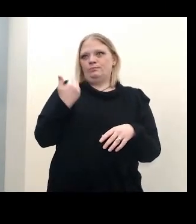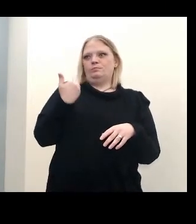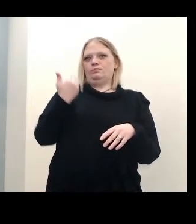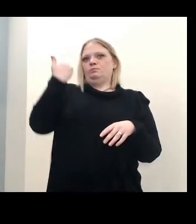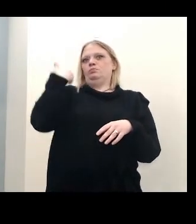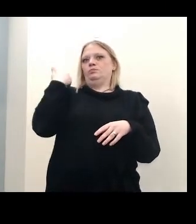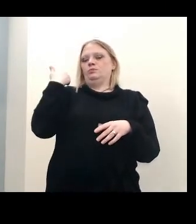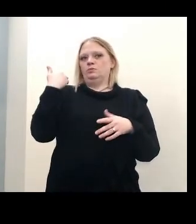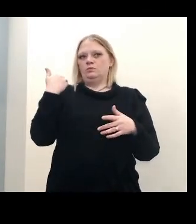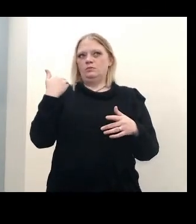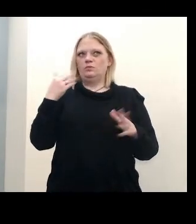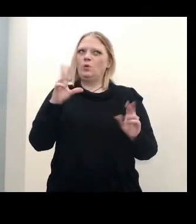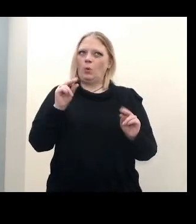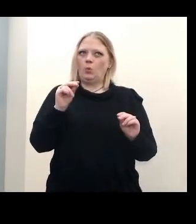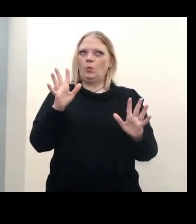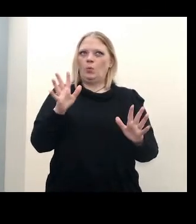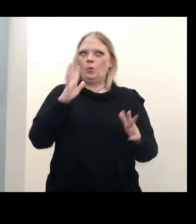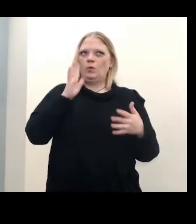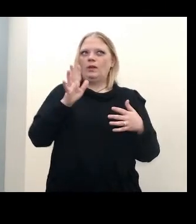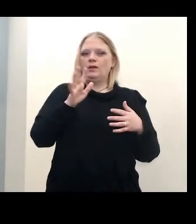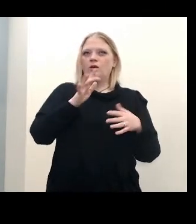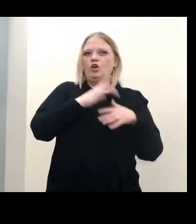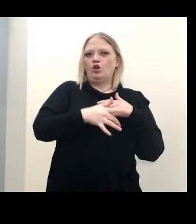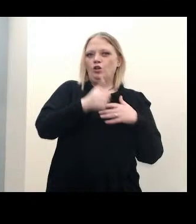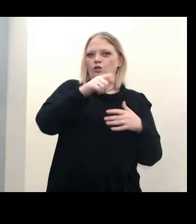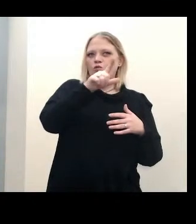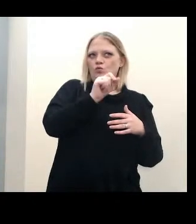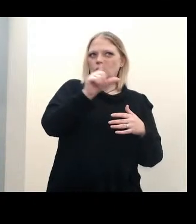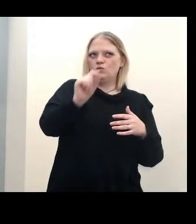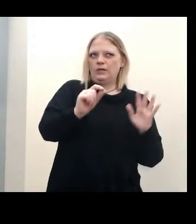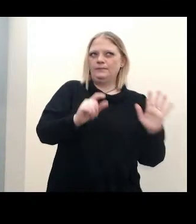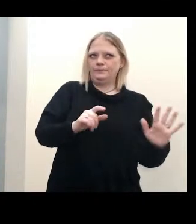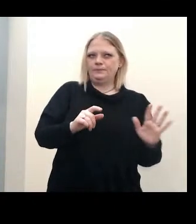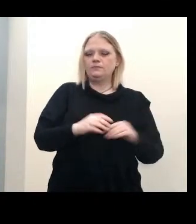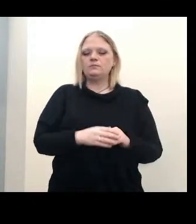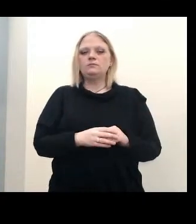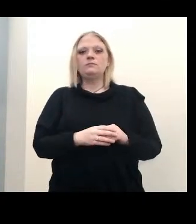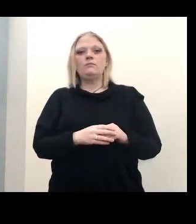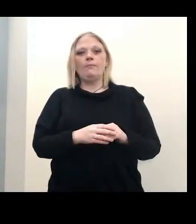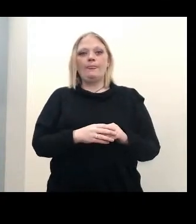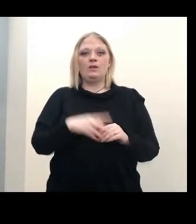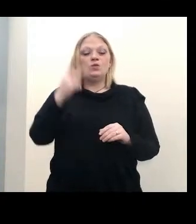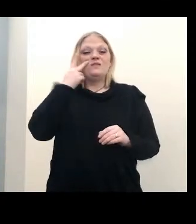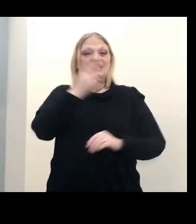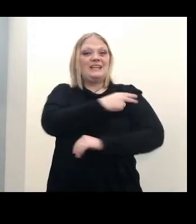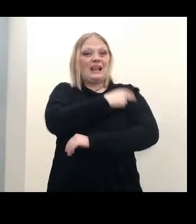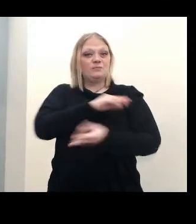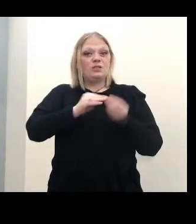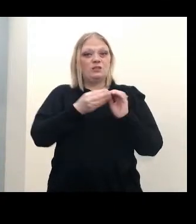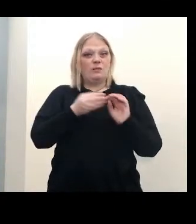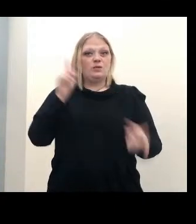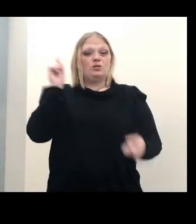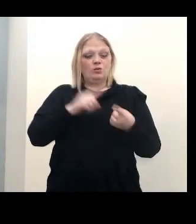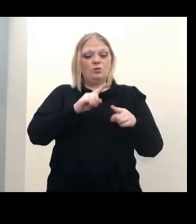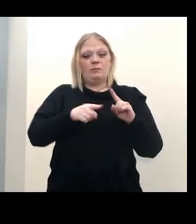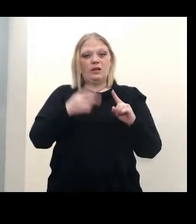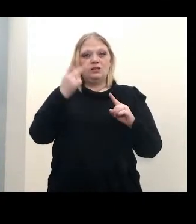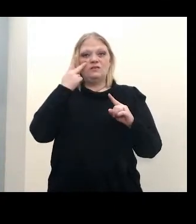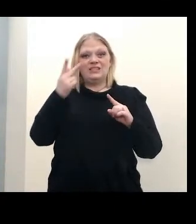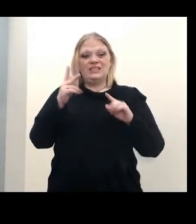I should say early in 2020 it was higher. The one thing we've seen as the hospitalizations have dropped is we've also seen a slight uptick in